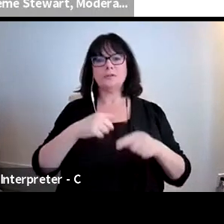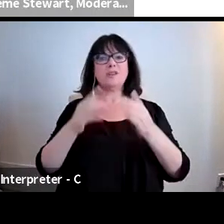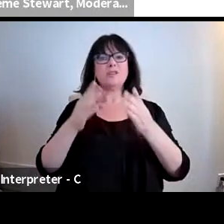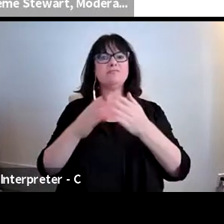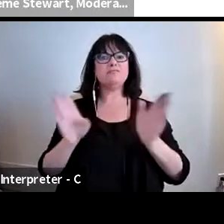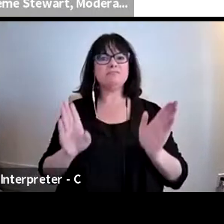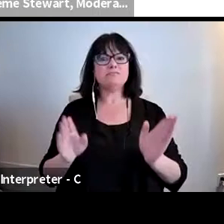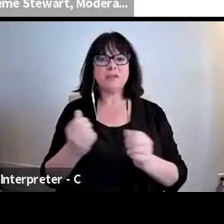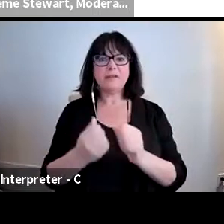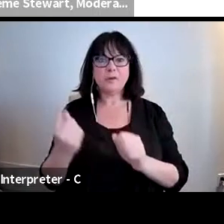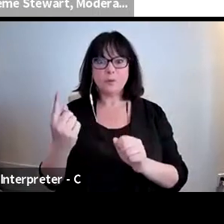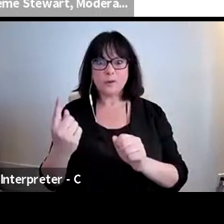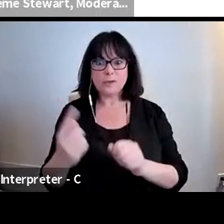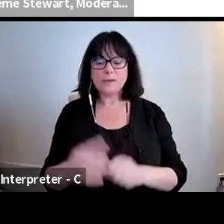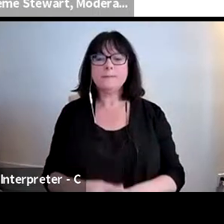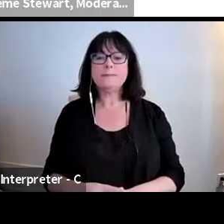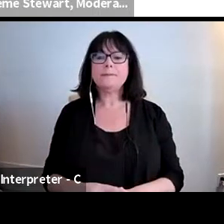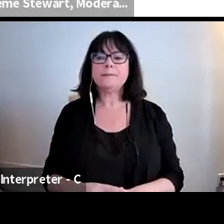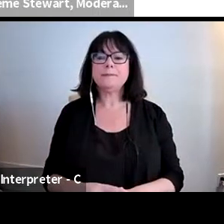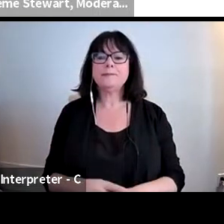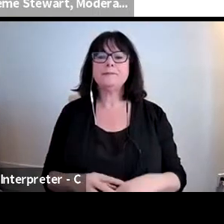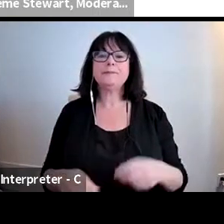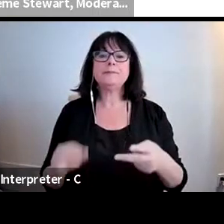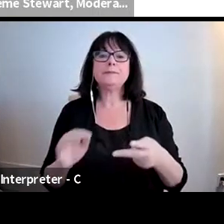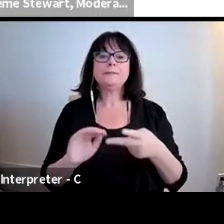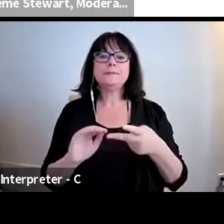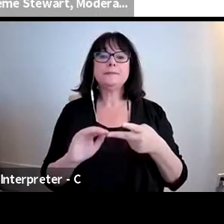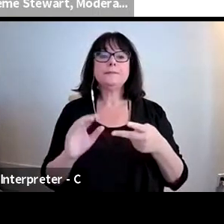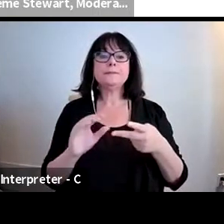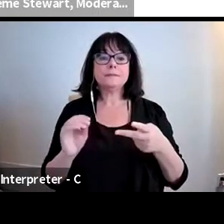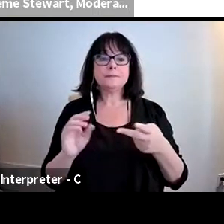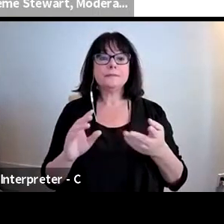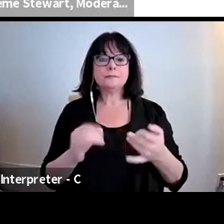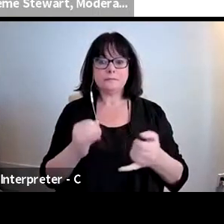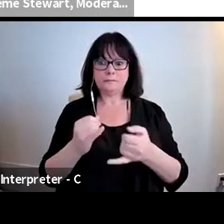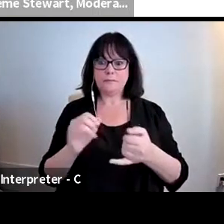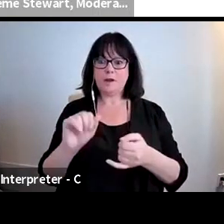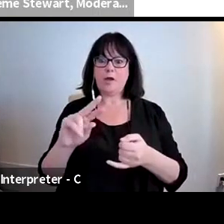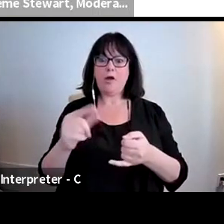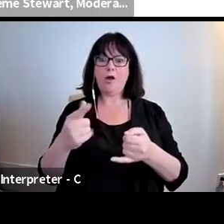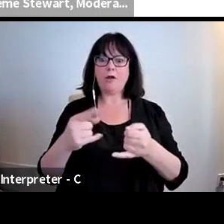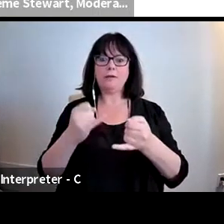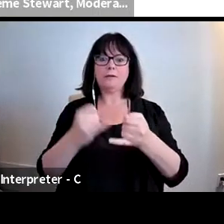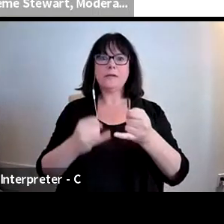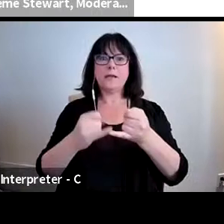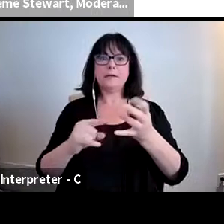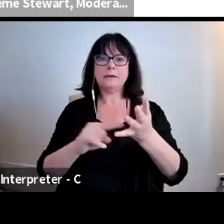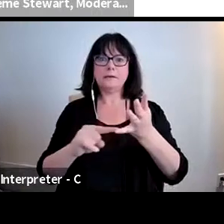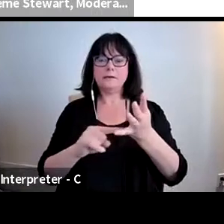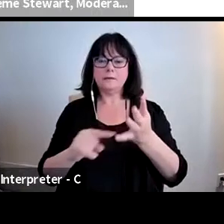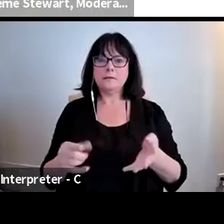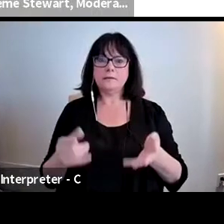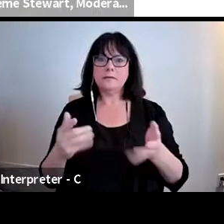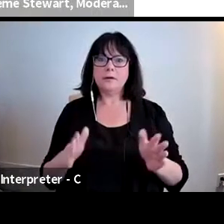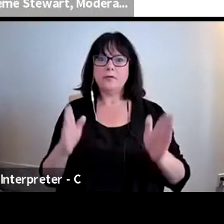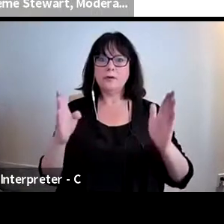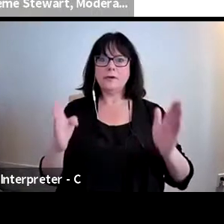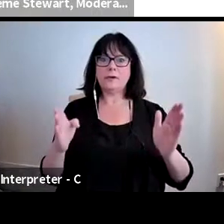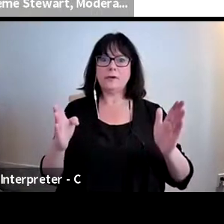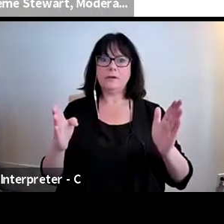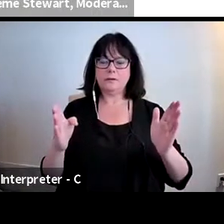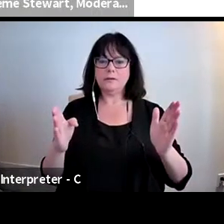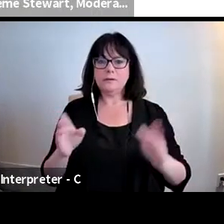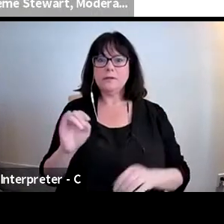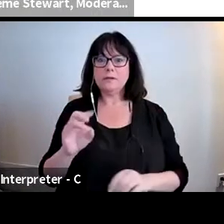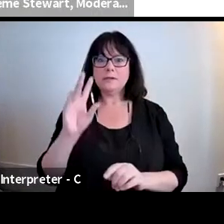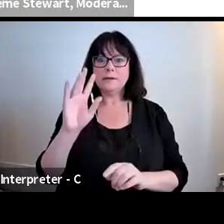that that actually by the end of August we will have been 5 months. So the 50% of 6 months isn't too far